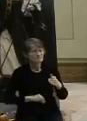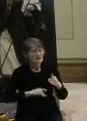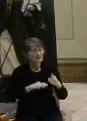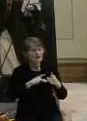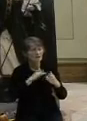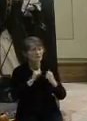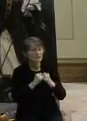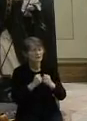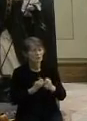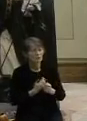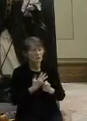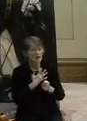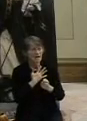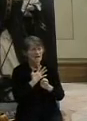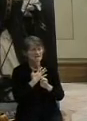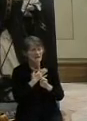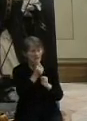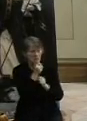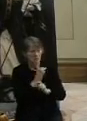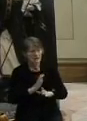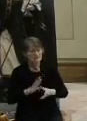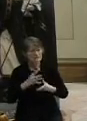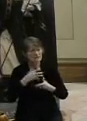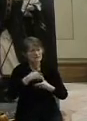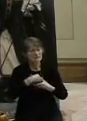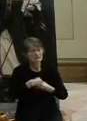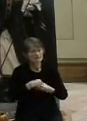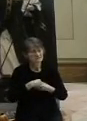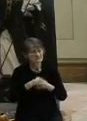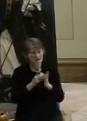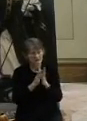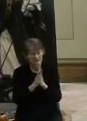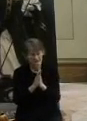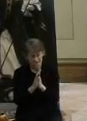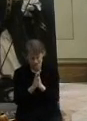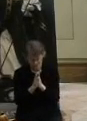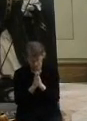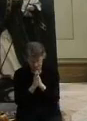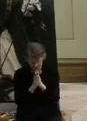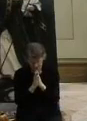heavenly blessing through Christ our Lord. Amen.